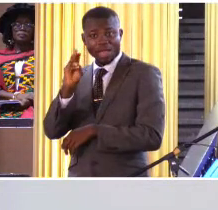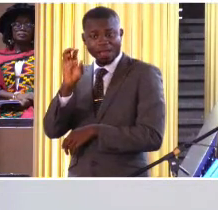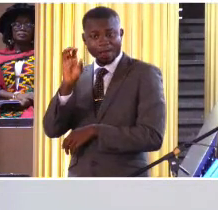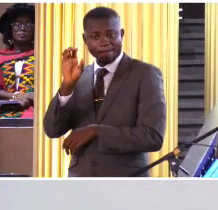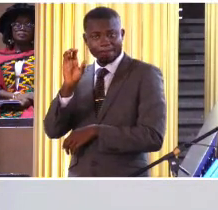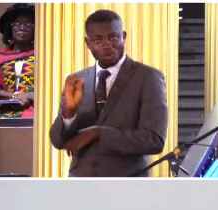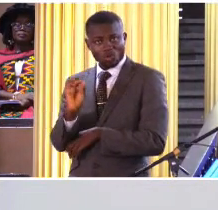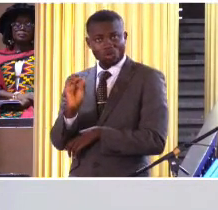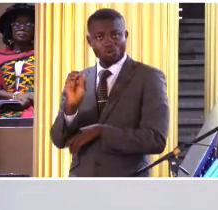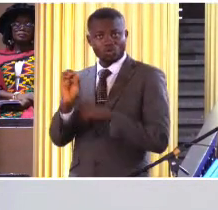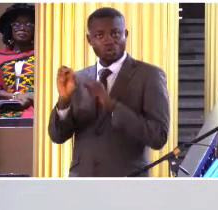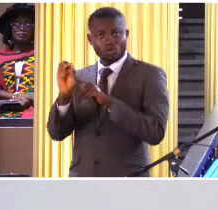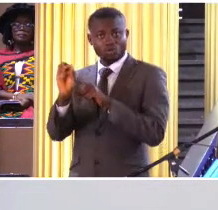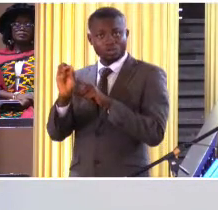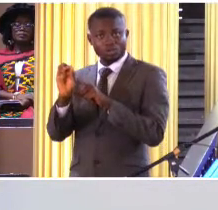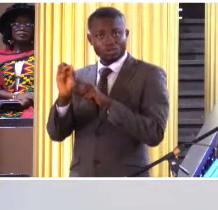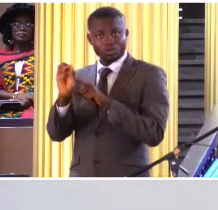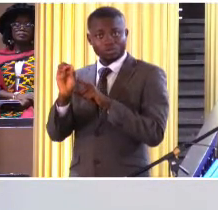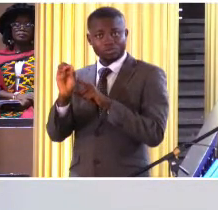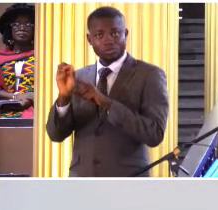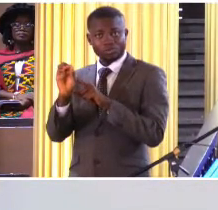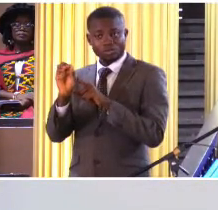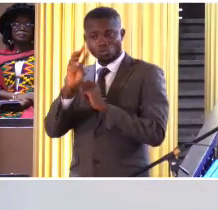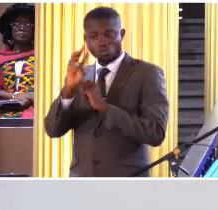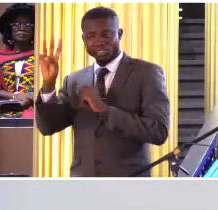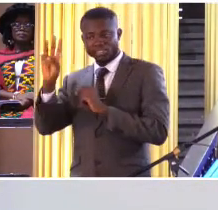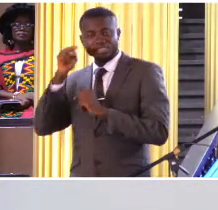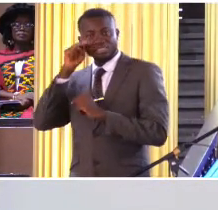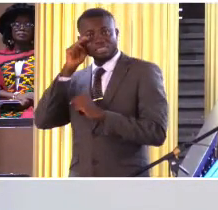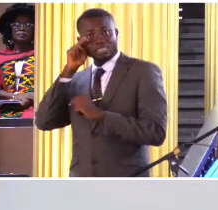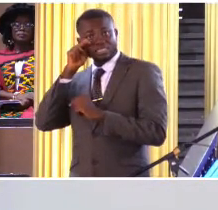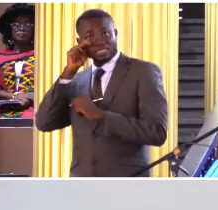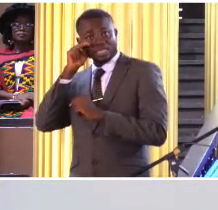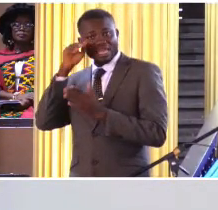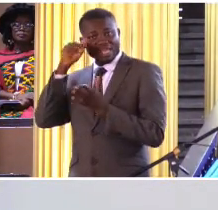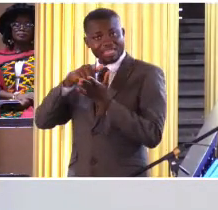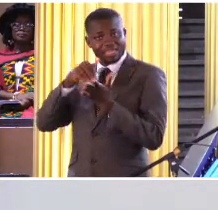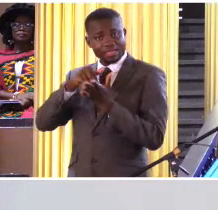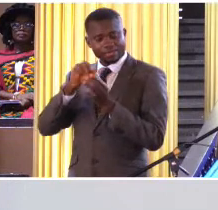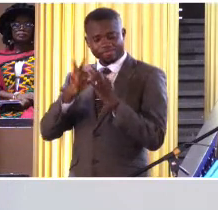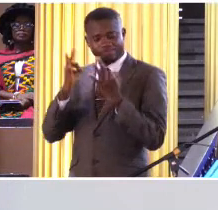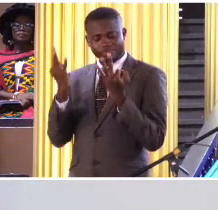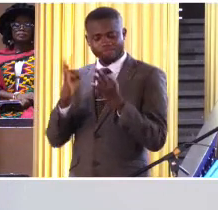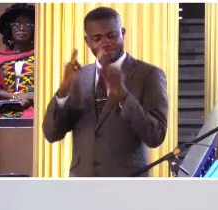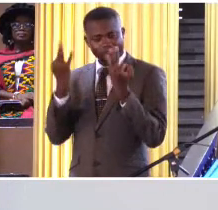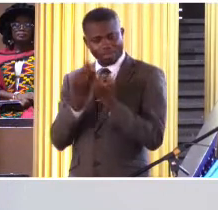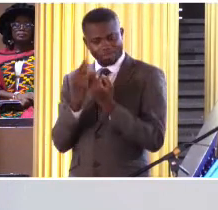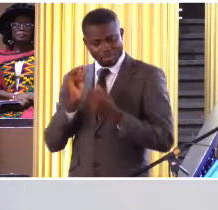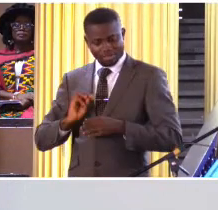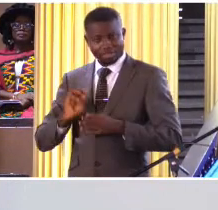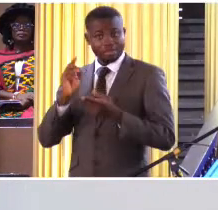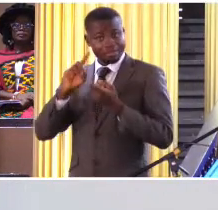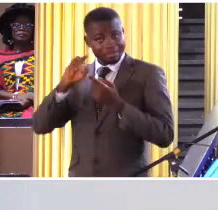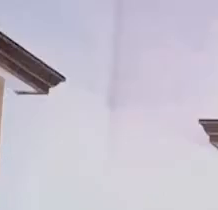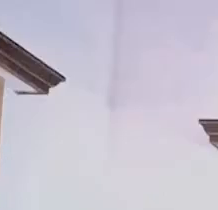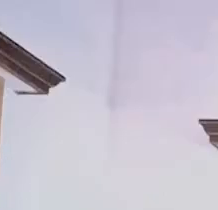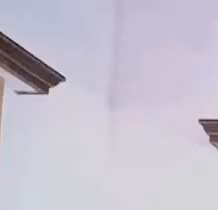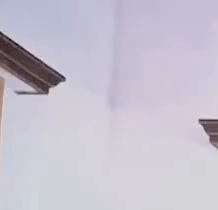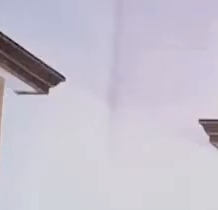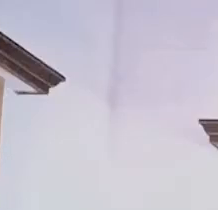area, Oyo State, southwest Nigeria. He's a dedicated family man, married to